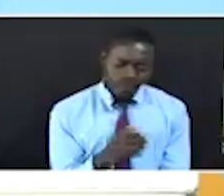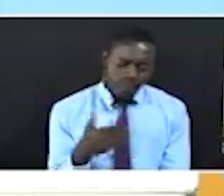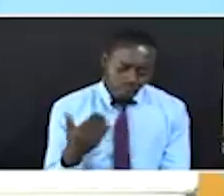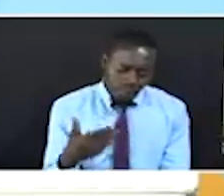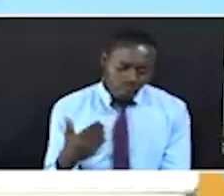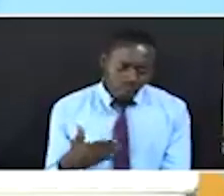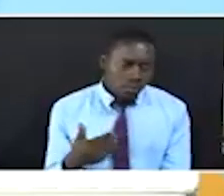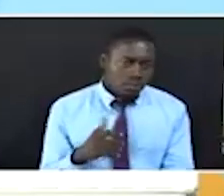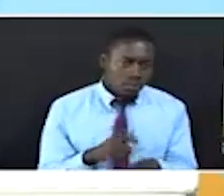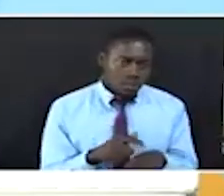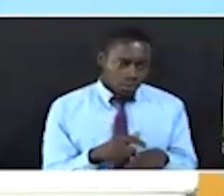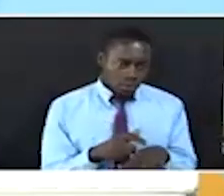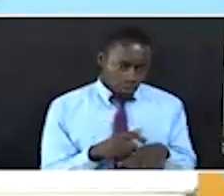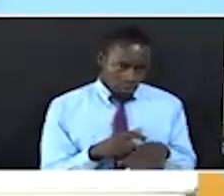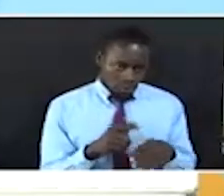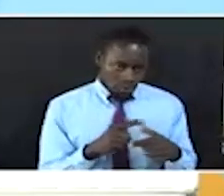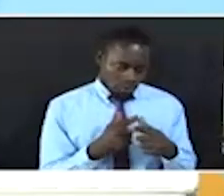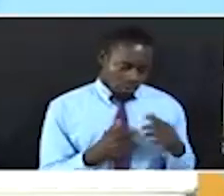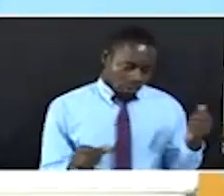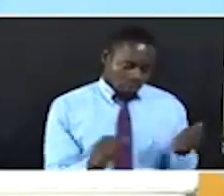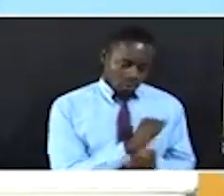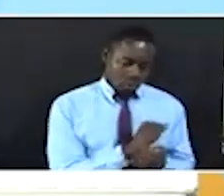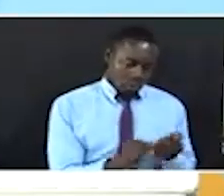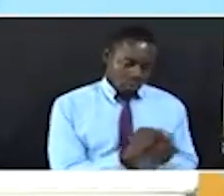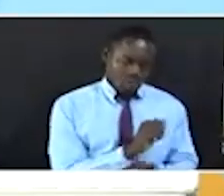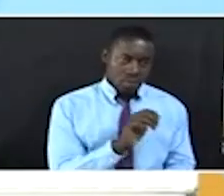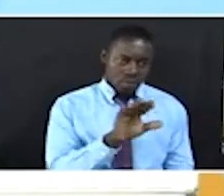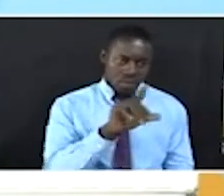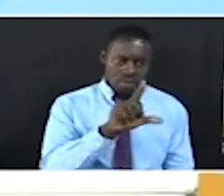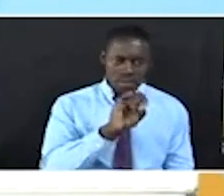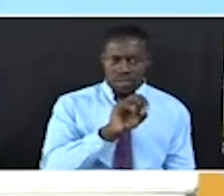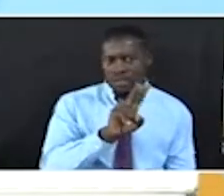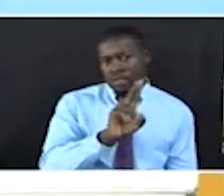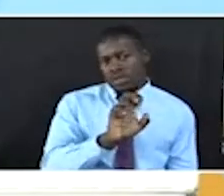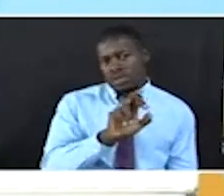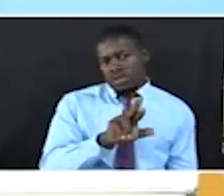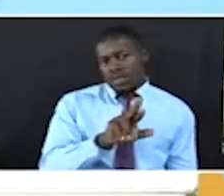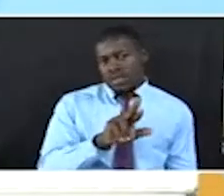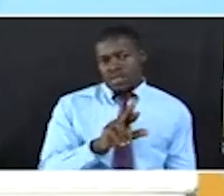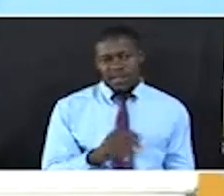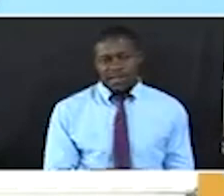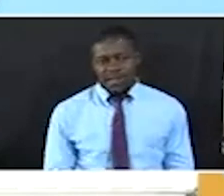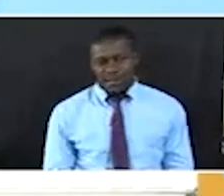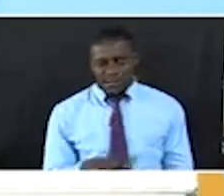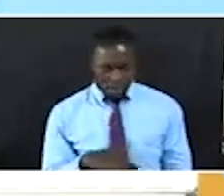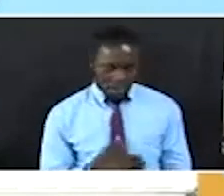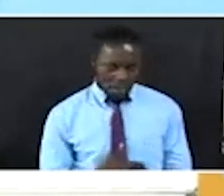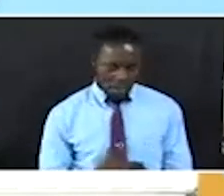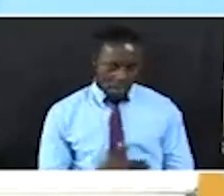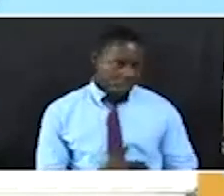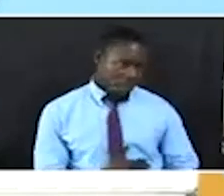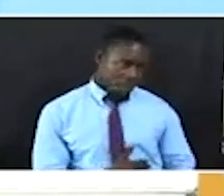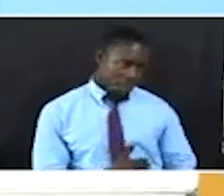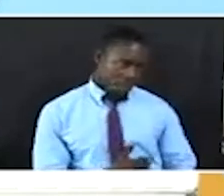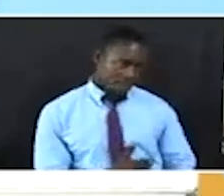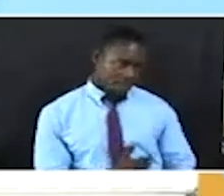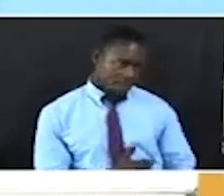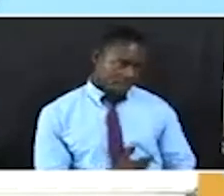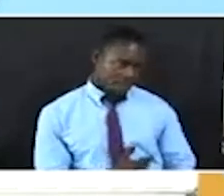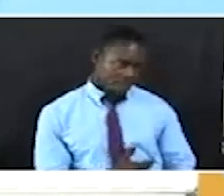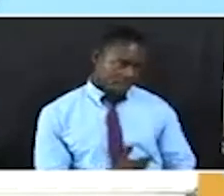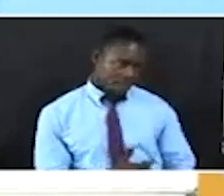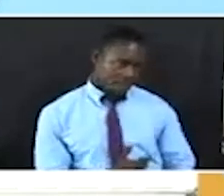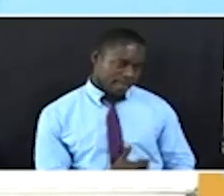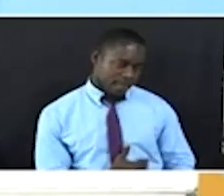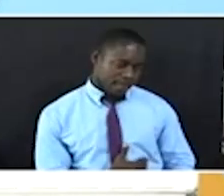be discovered what you are suffering from. If you are at home feeling the way I've said, please seek